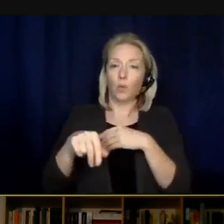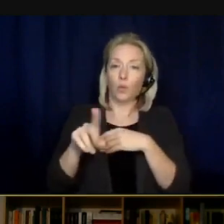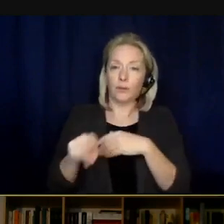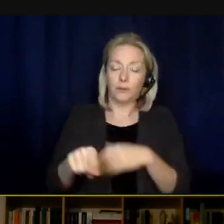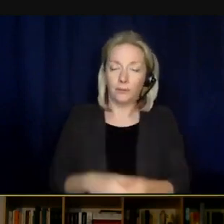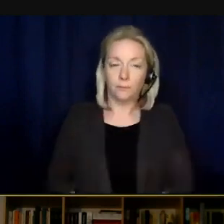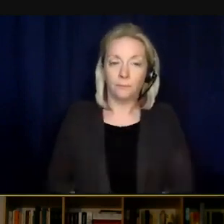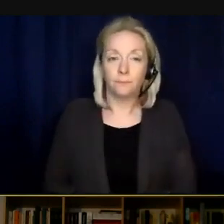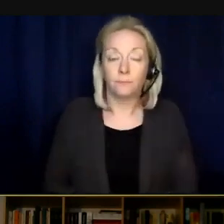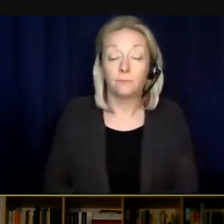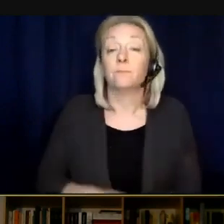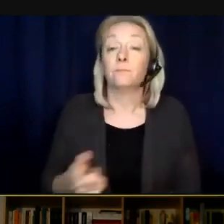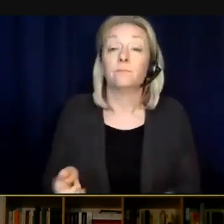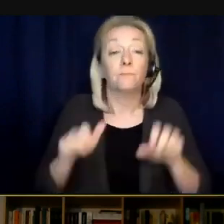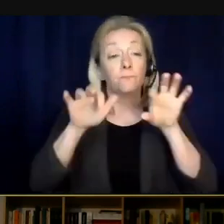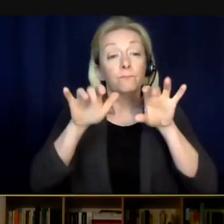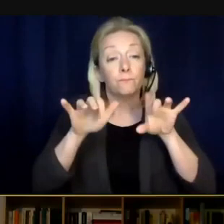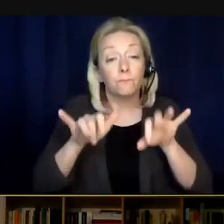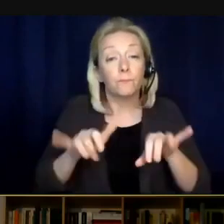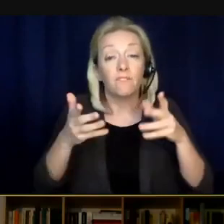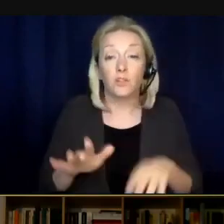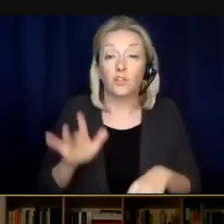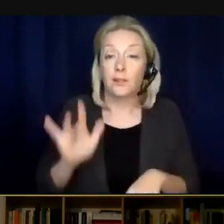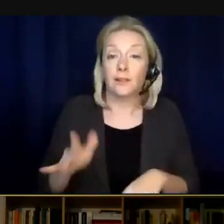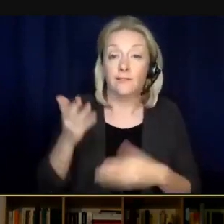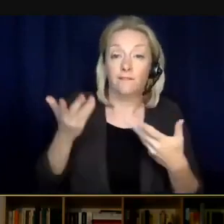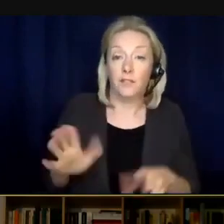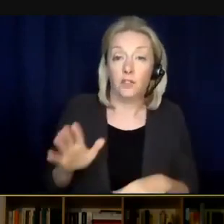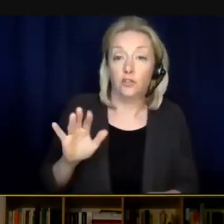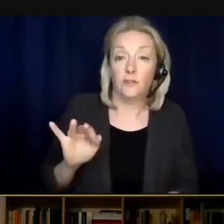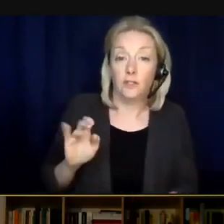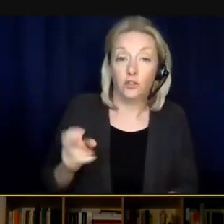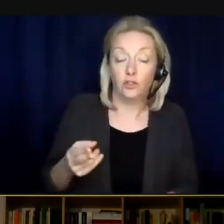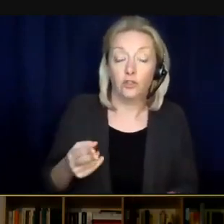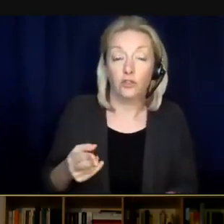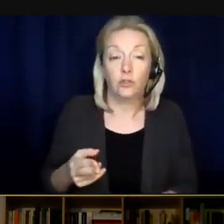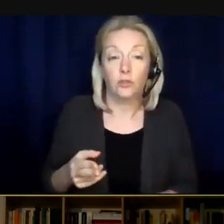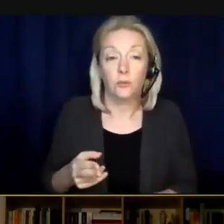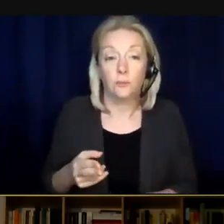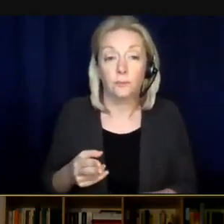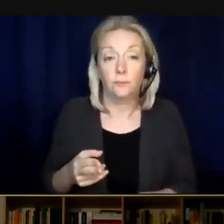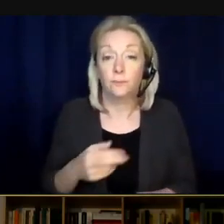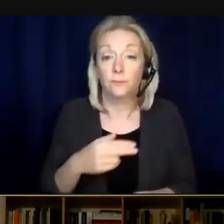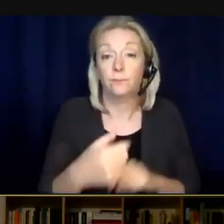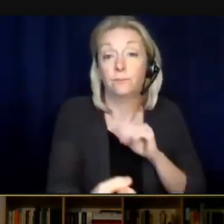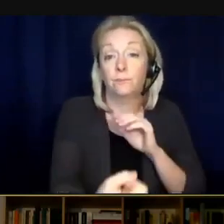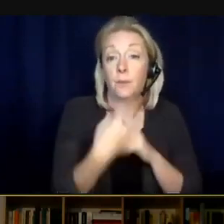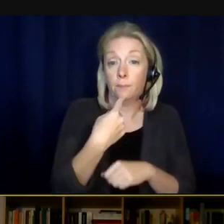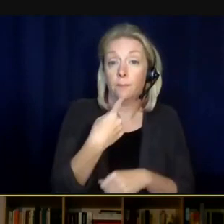Then when they have finished taking the quiz and they click finished, this will come back as